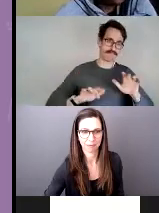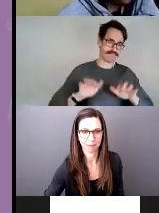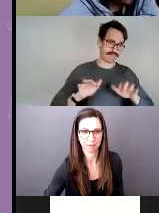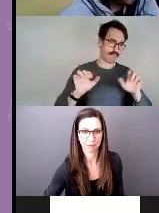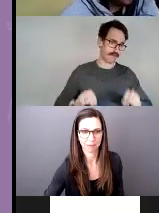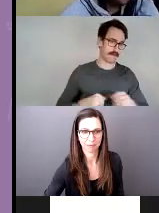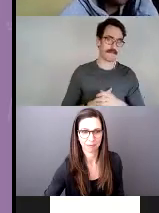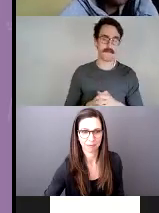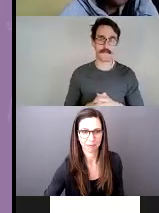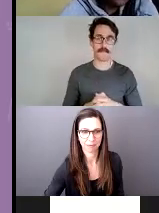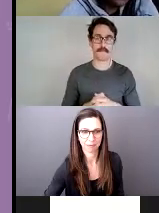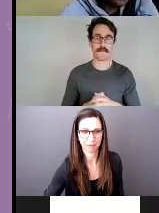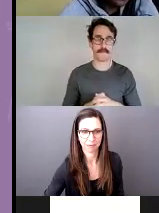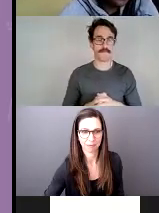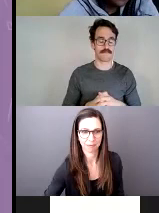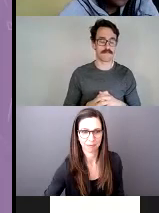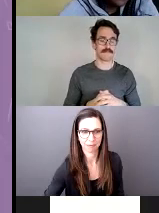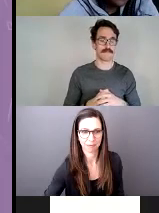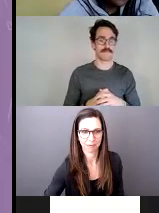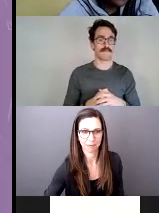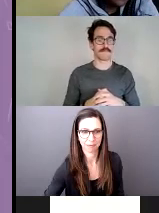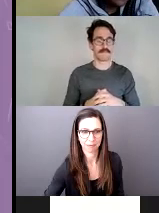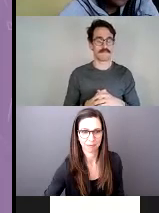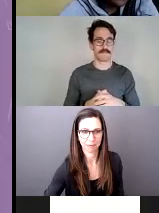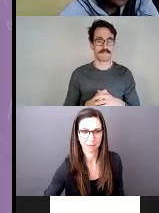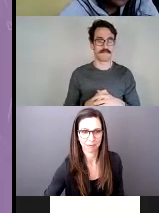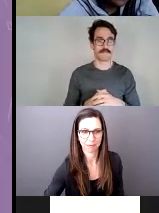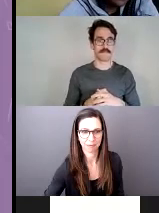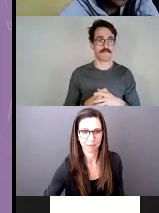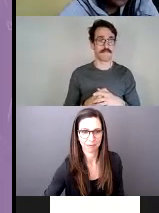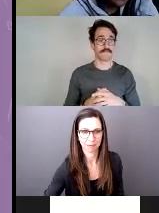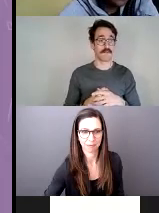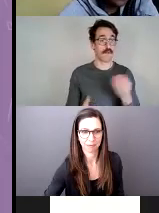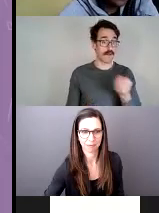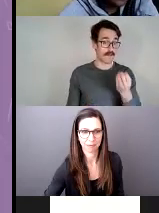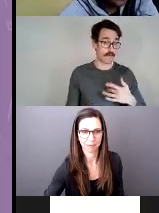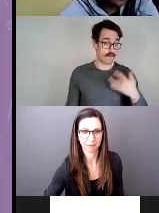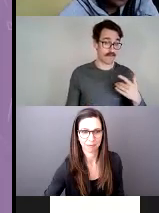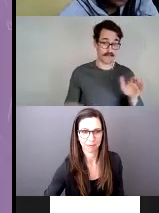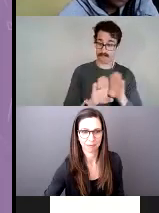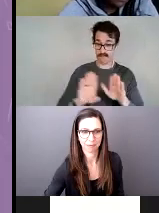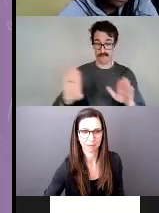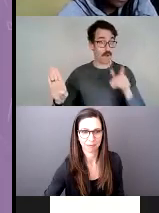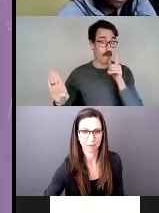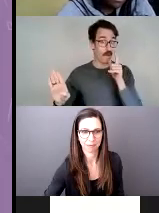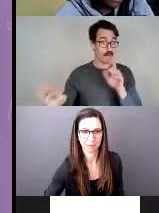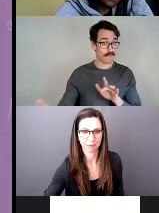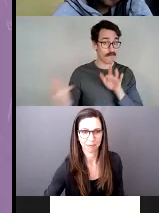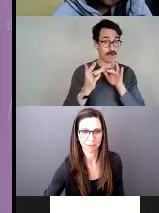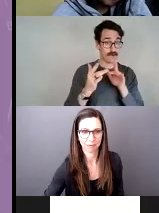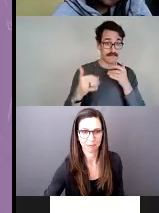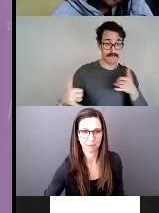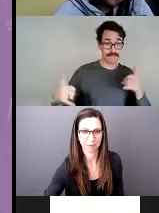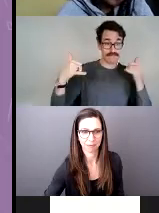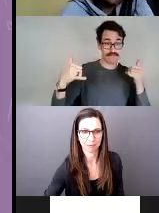So in terms of who is contacting us across the province, the majority of the calls, and we sort of break it